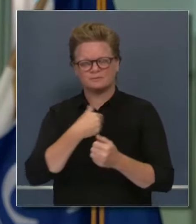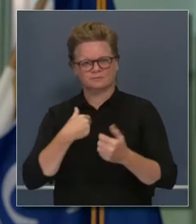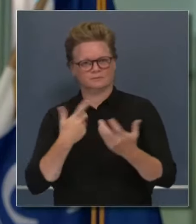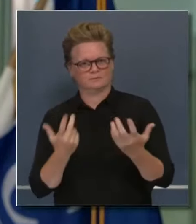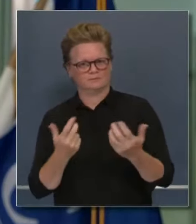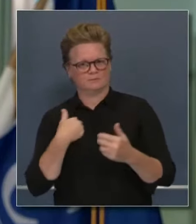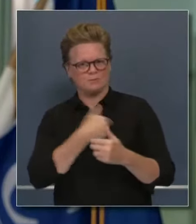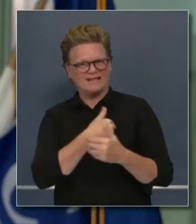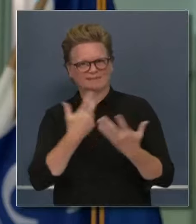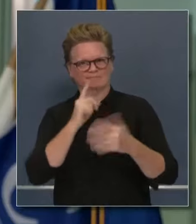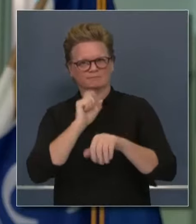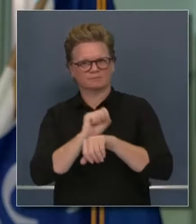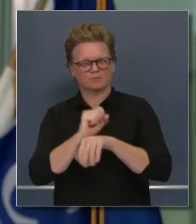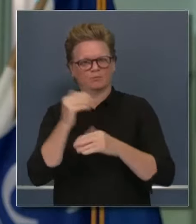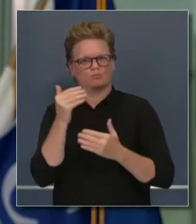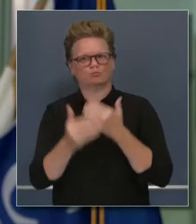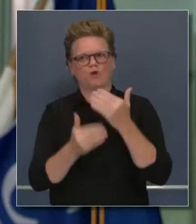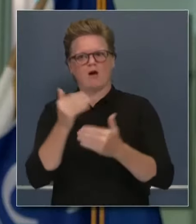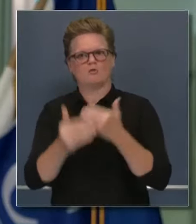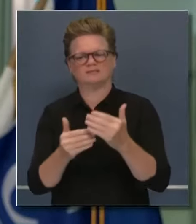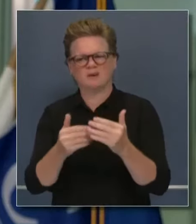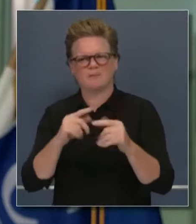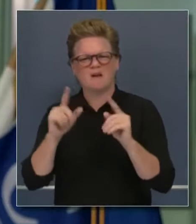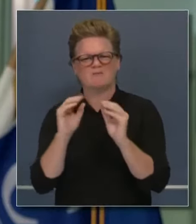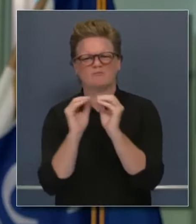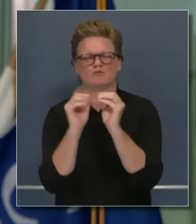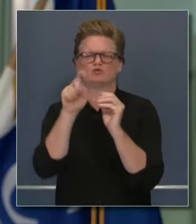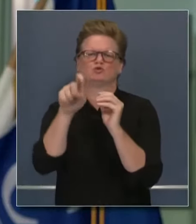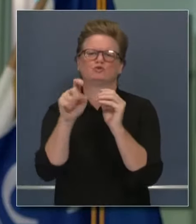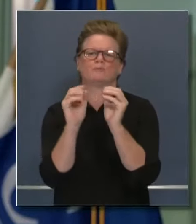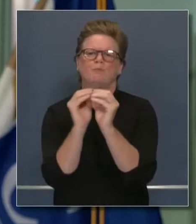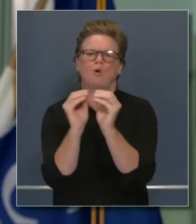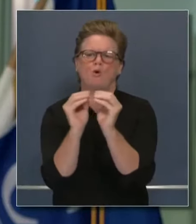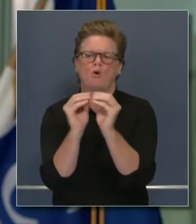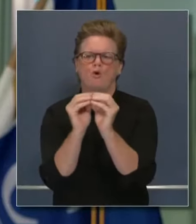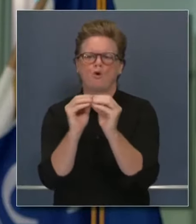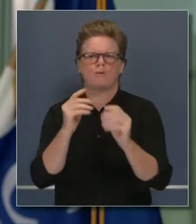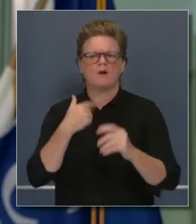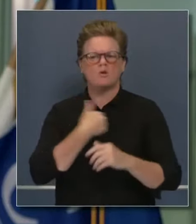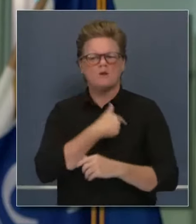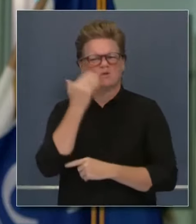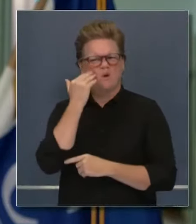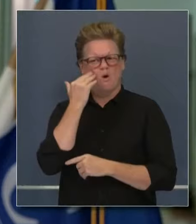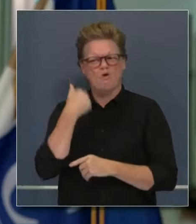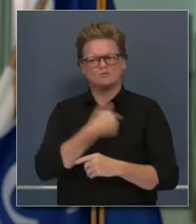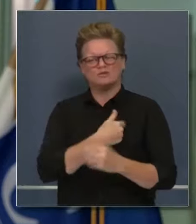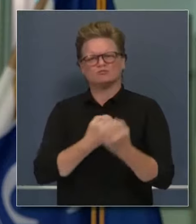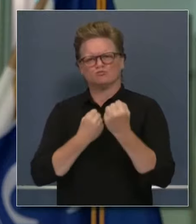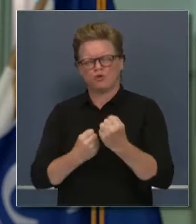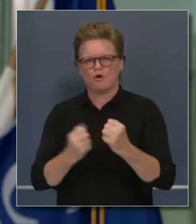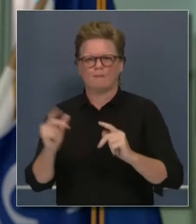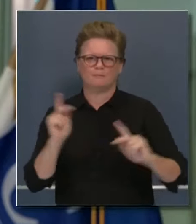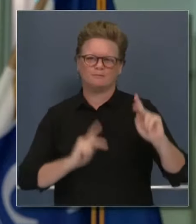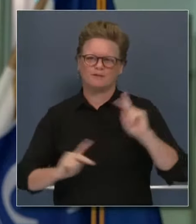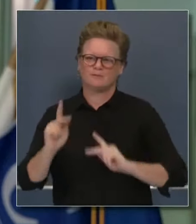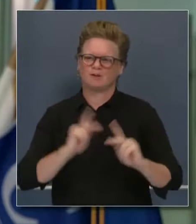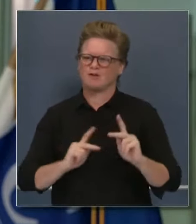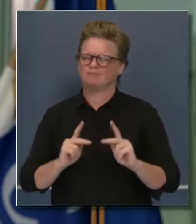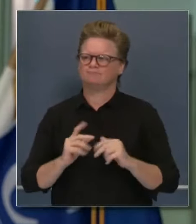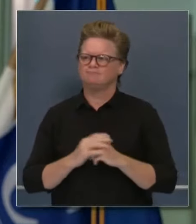we're going to need to make subsequent steps. So that's what I would tell people. This is a resilient state. We have a remarkable